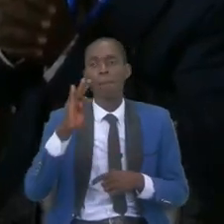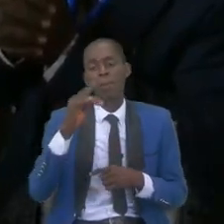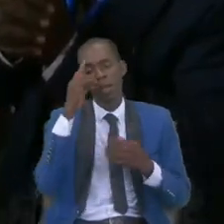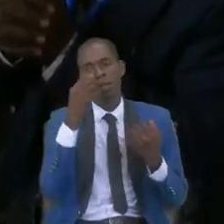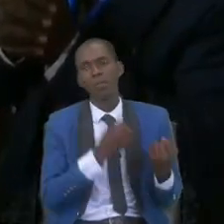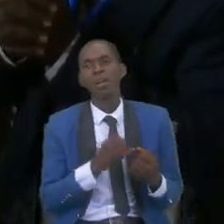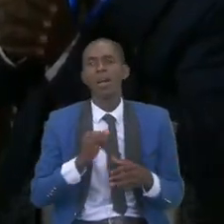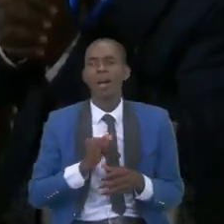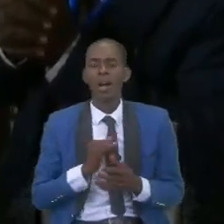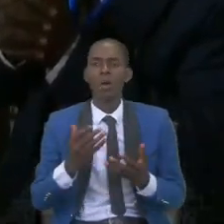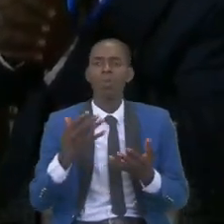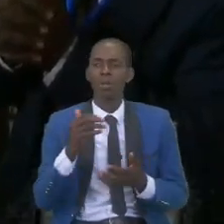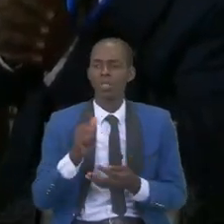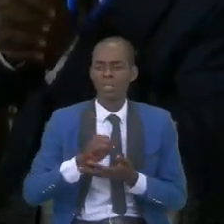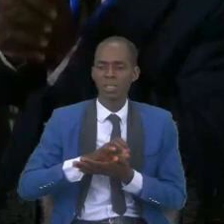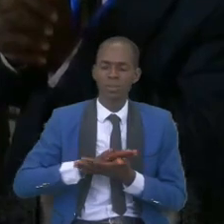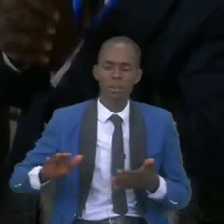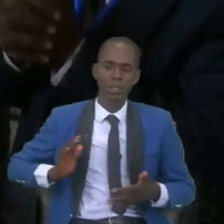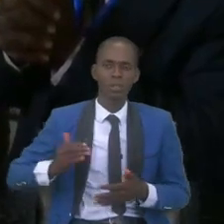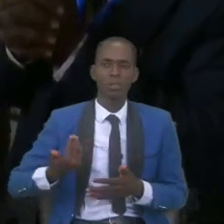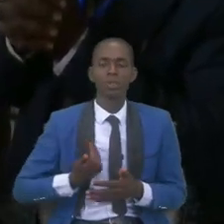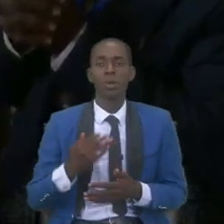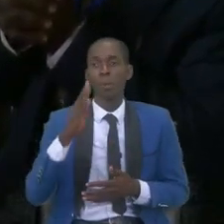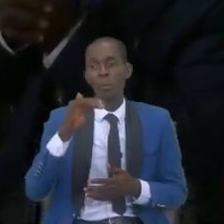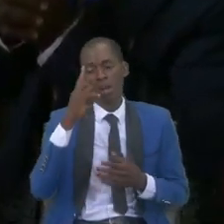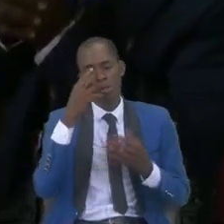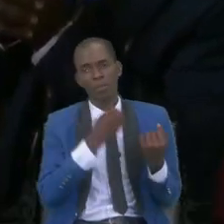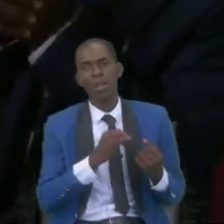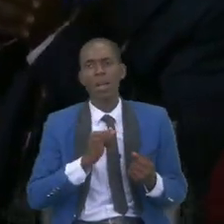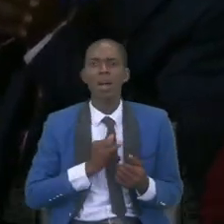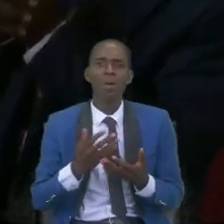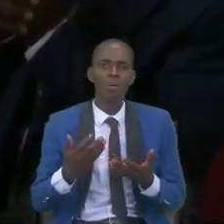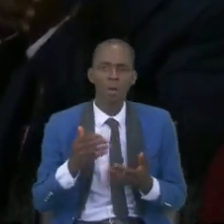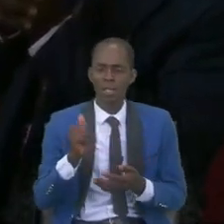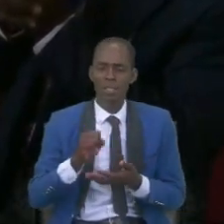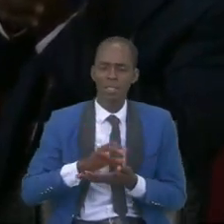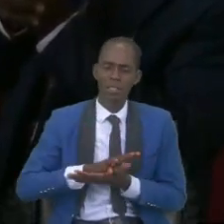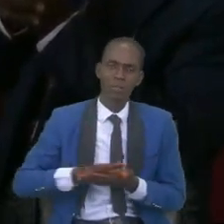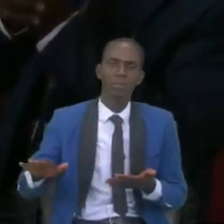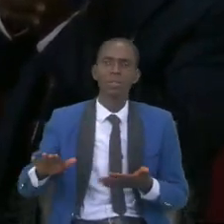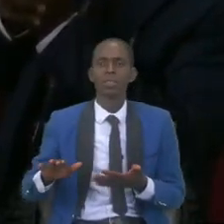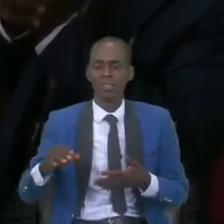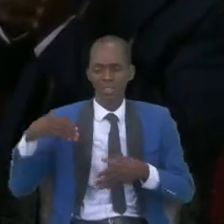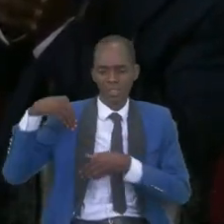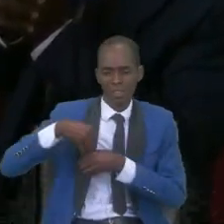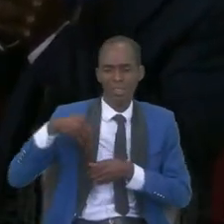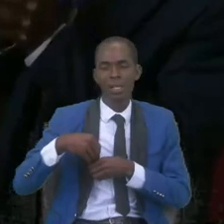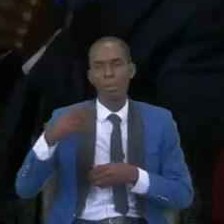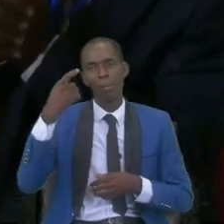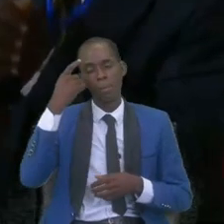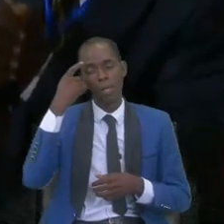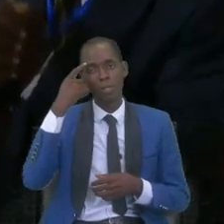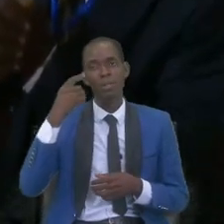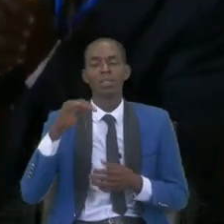a sanctified soul. By faith, I want a sanctified inner man, that there will